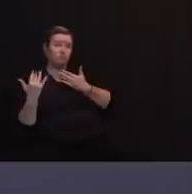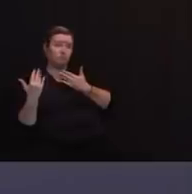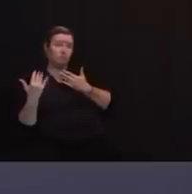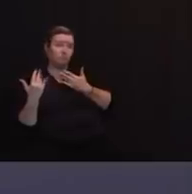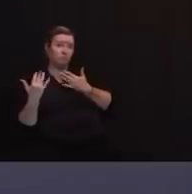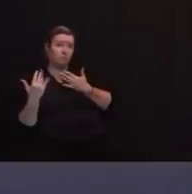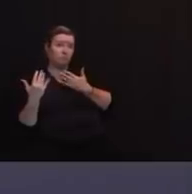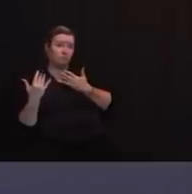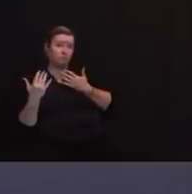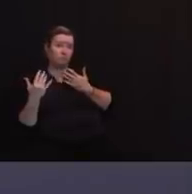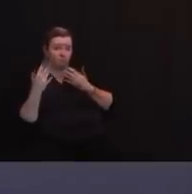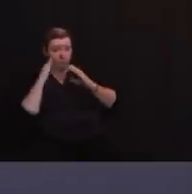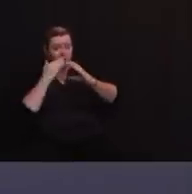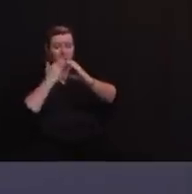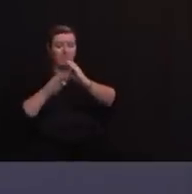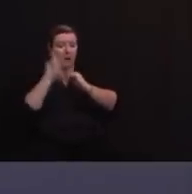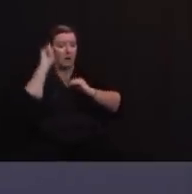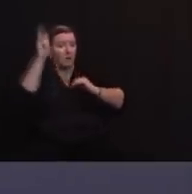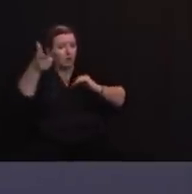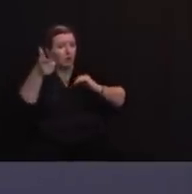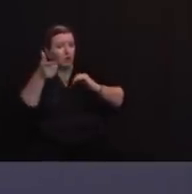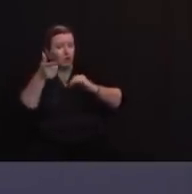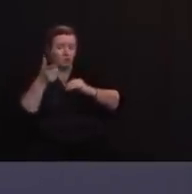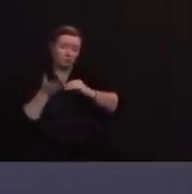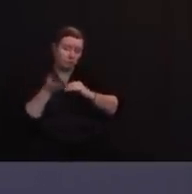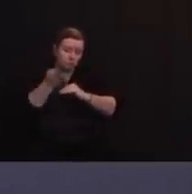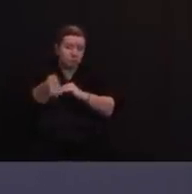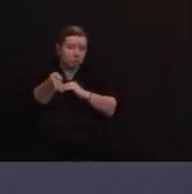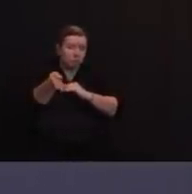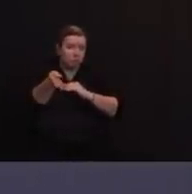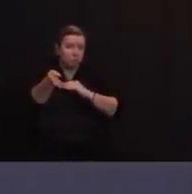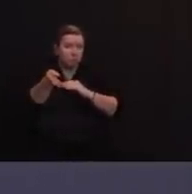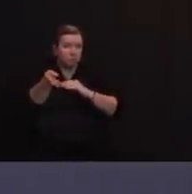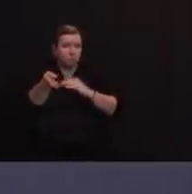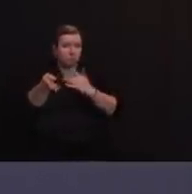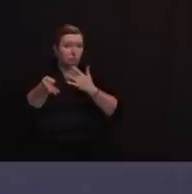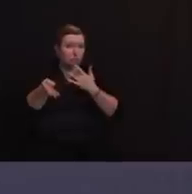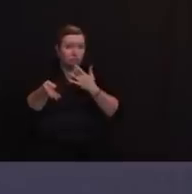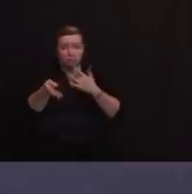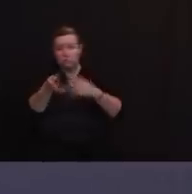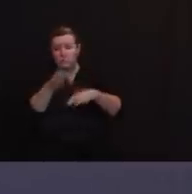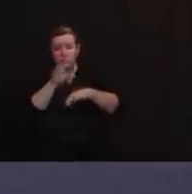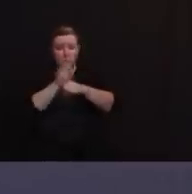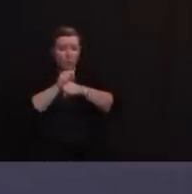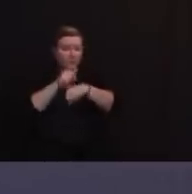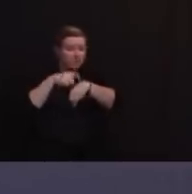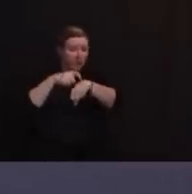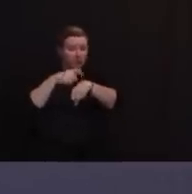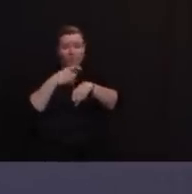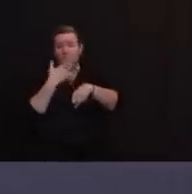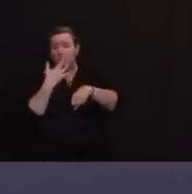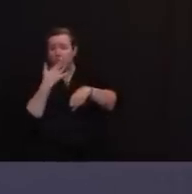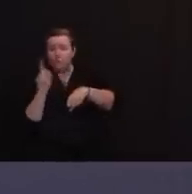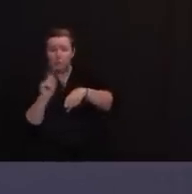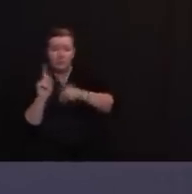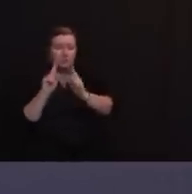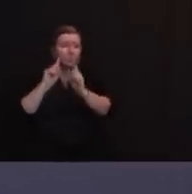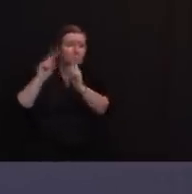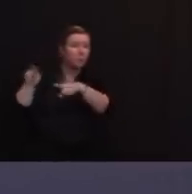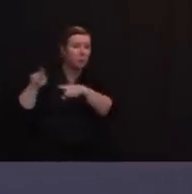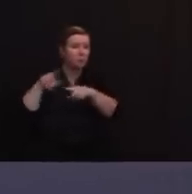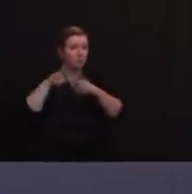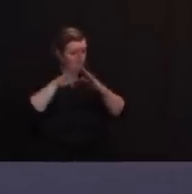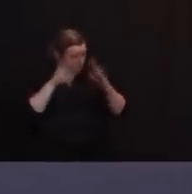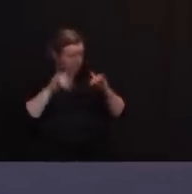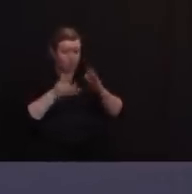you'll get the option as to where to sign up to get it. And there's really, if the system works right, and please God it will, and we believe